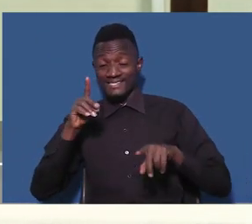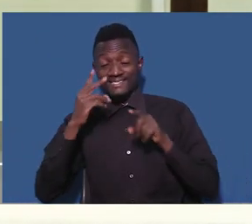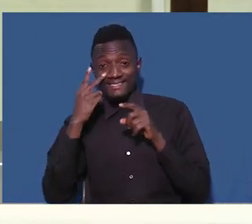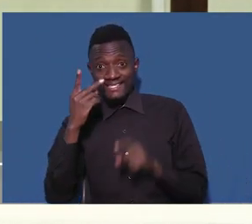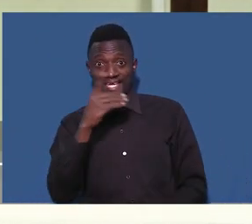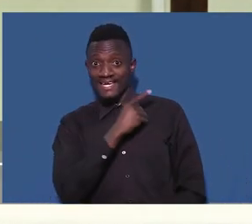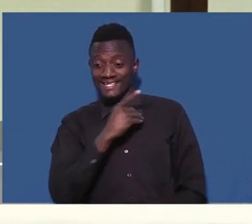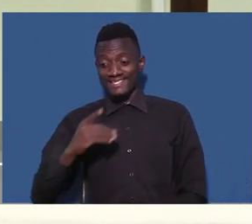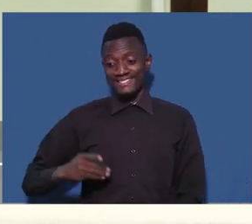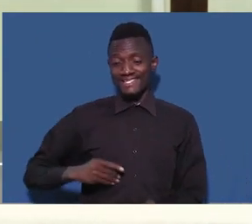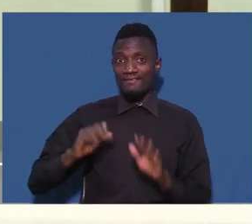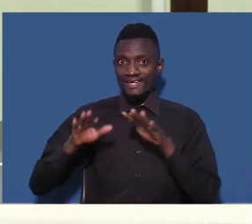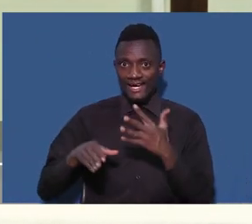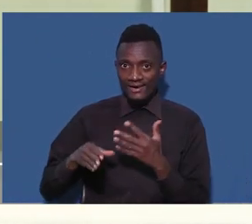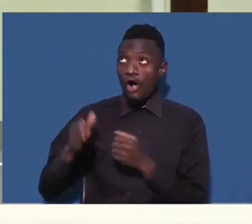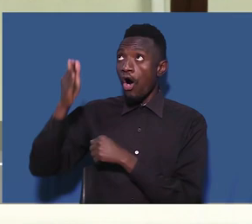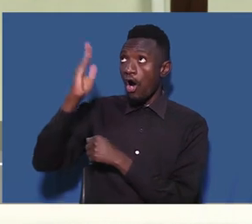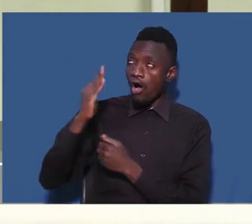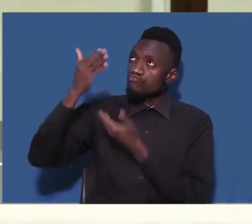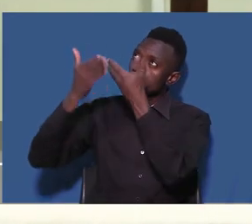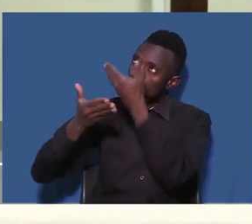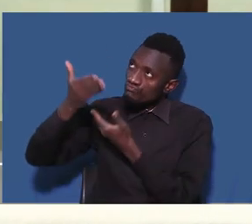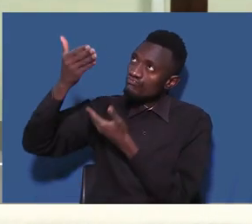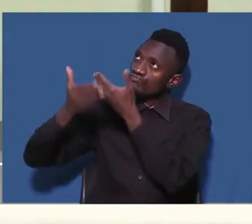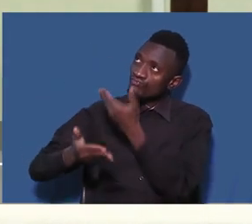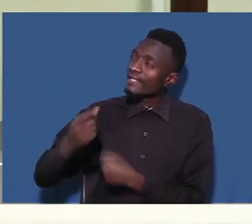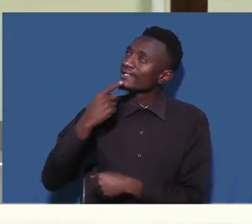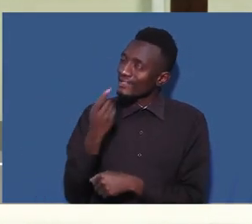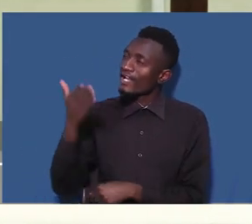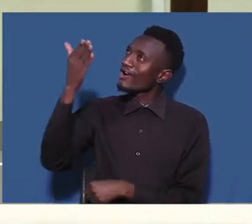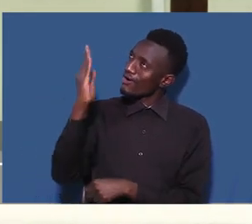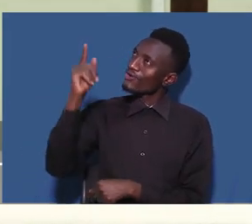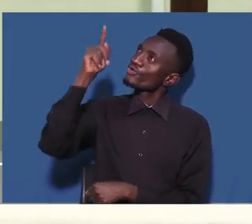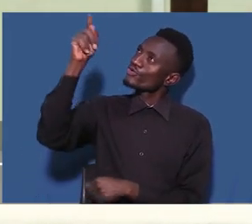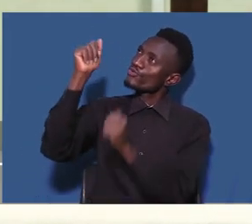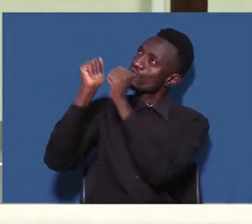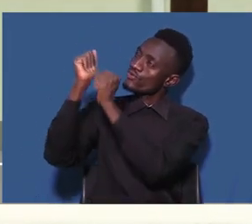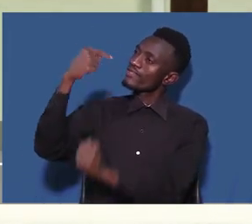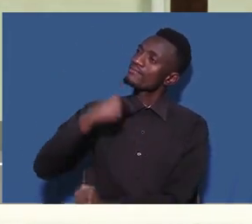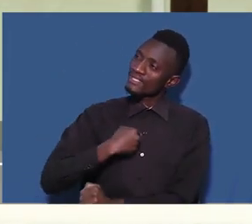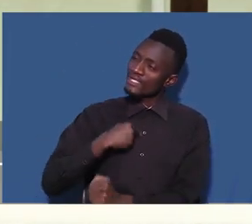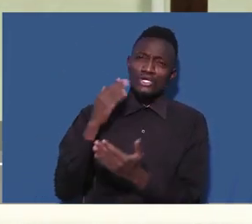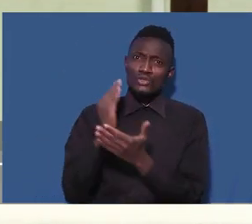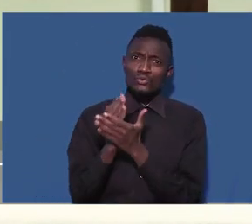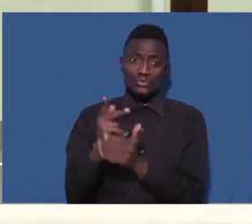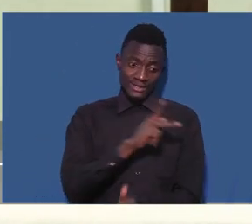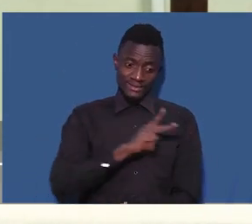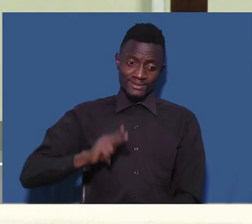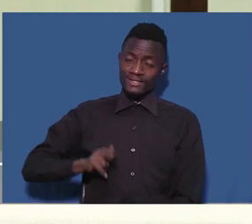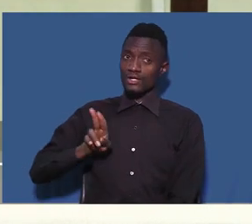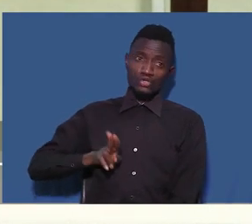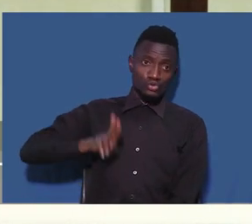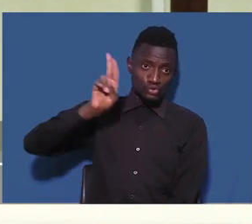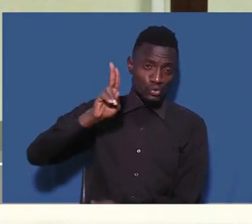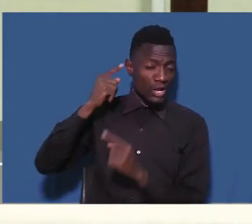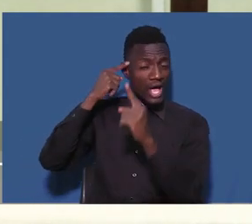said that, God, you are with me. Despite the fact that Saul wanted to kill him, he knew that God